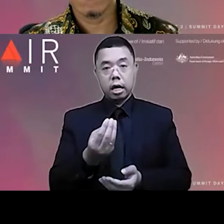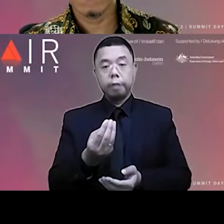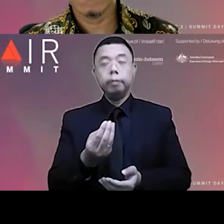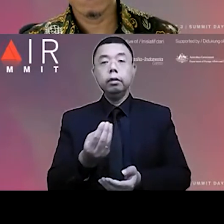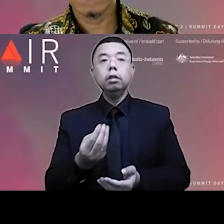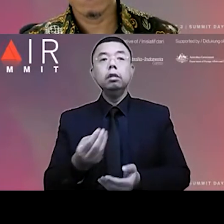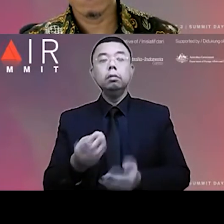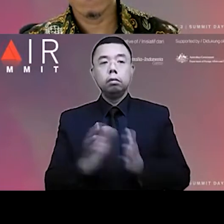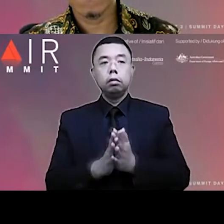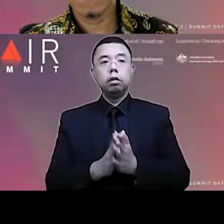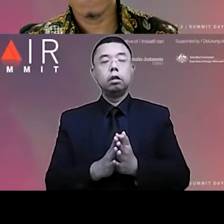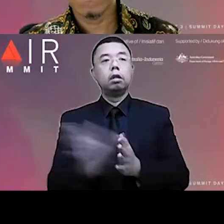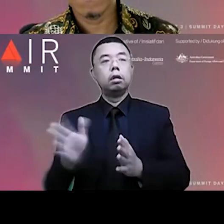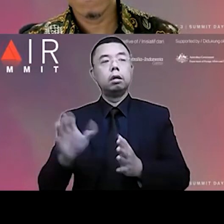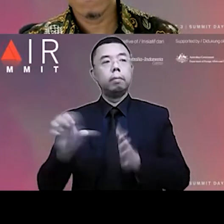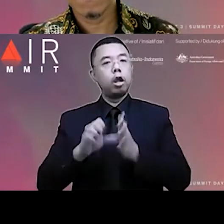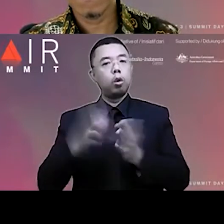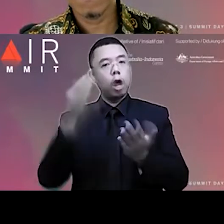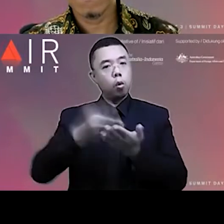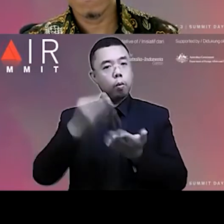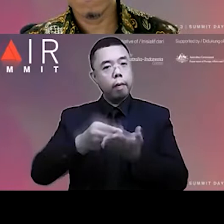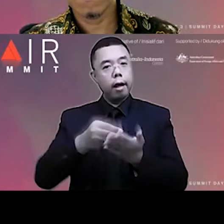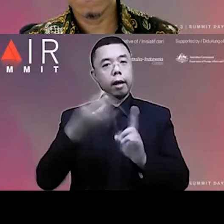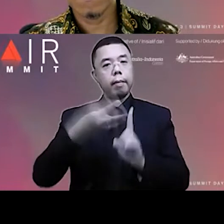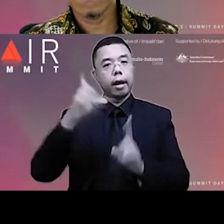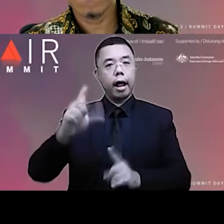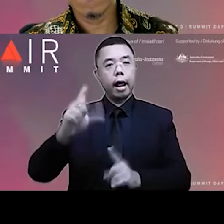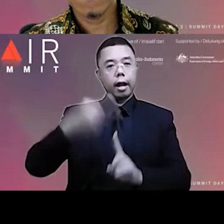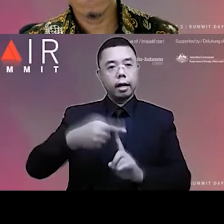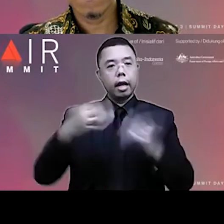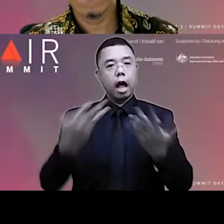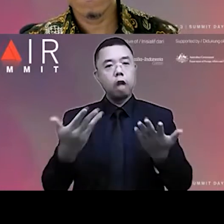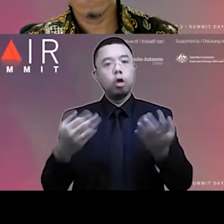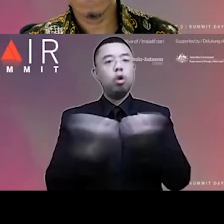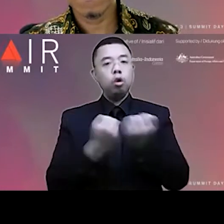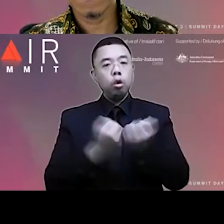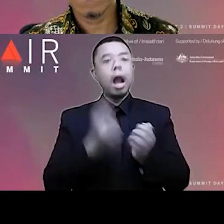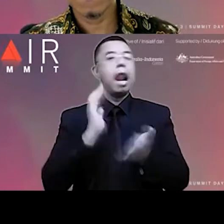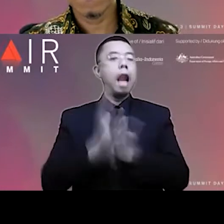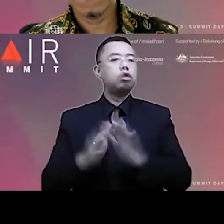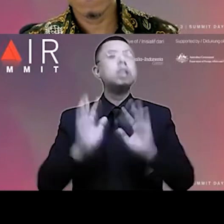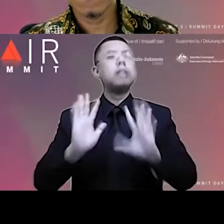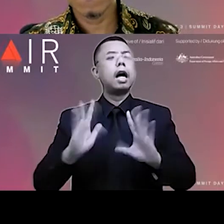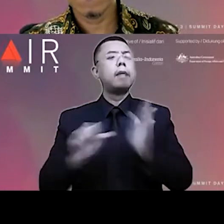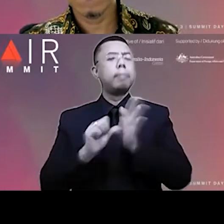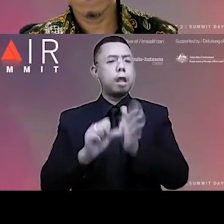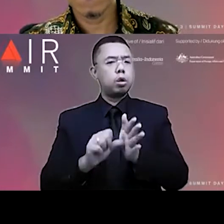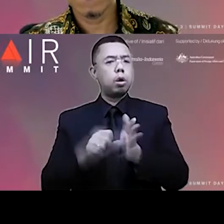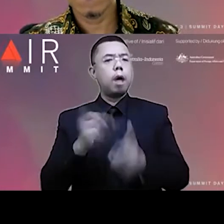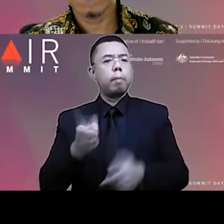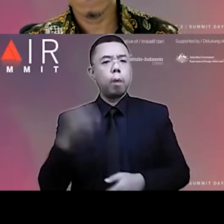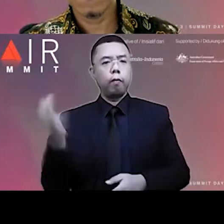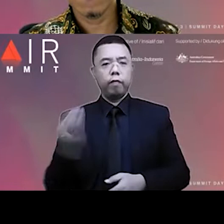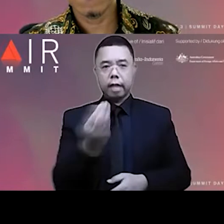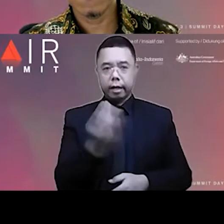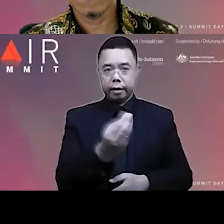the affected workers. And the reason for that is because tourism are experiencing a large-scale job losses at the same